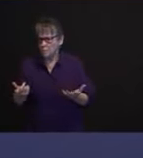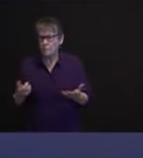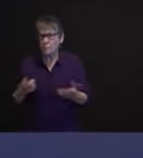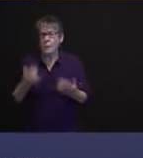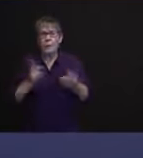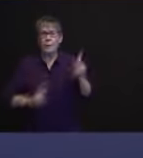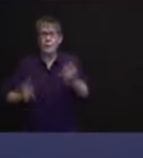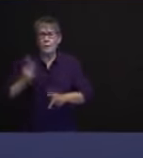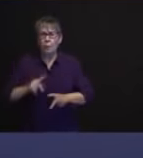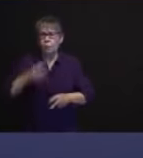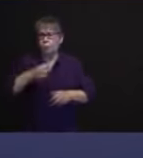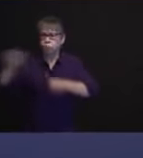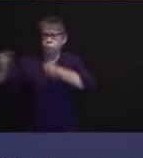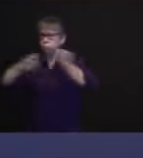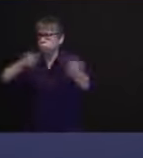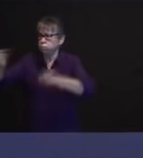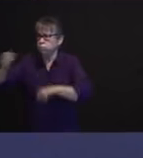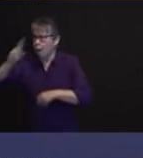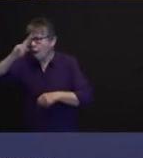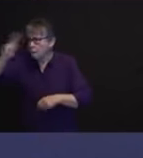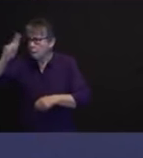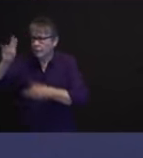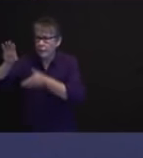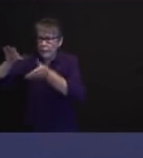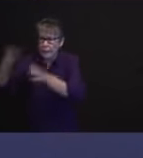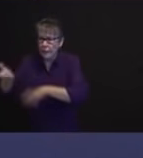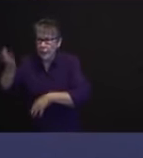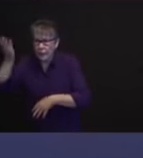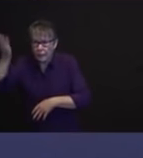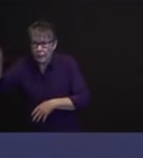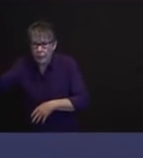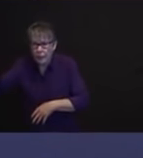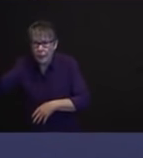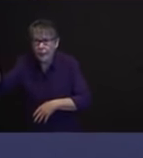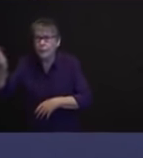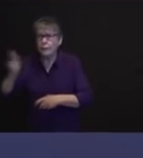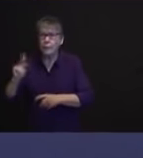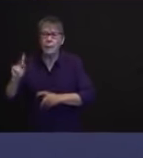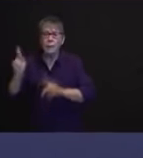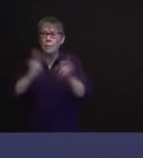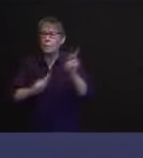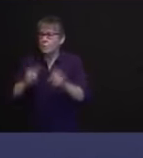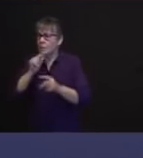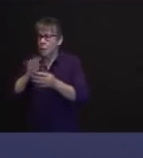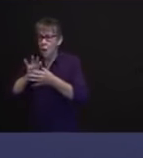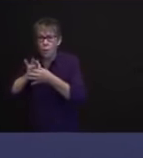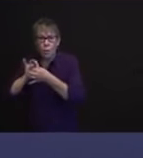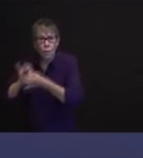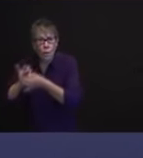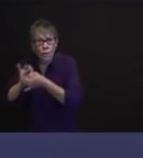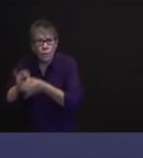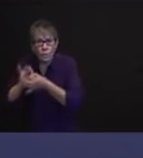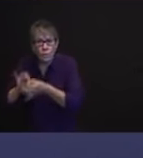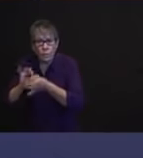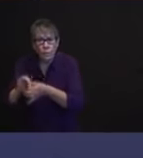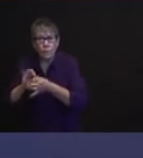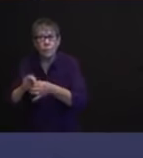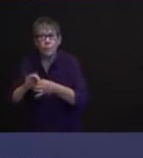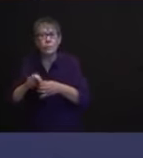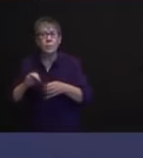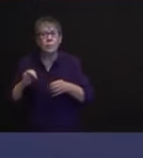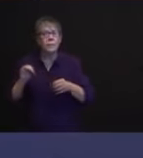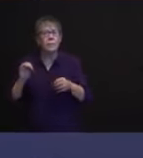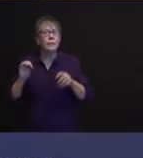lack of cooperation your teams are receiving in general, aren't those people and their families a captive audience who, because they are actually sick, could yield